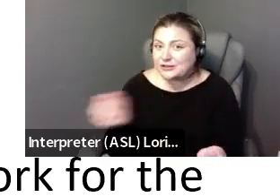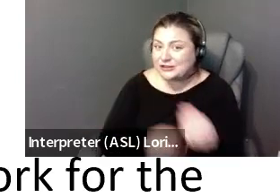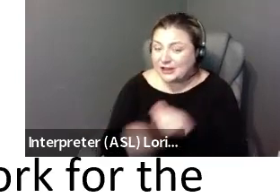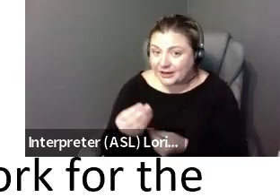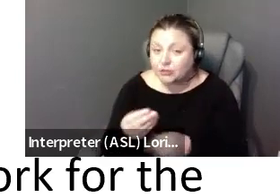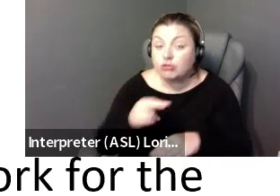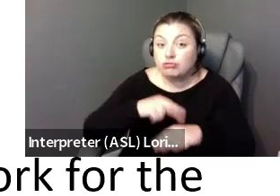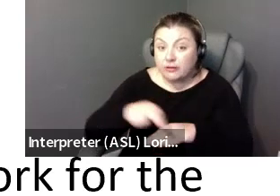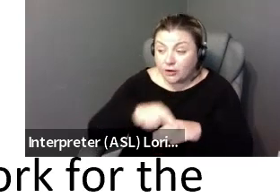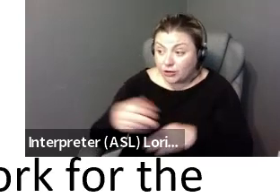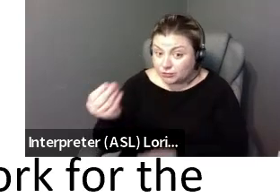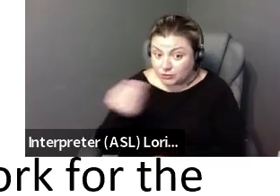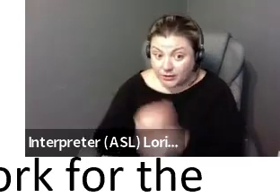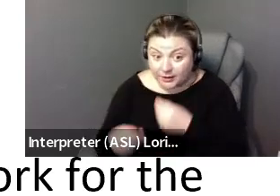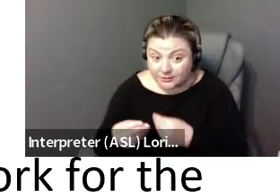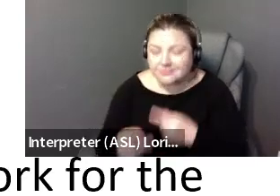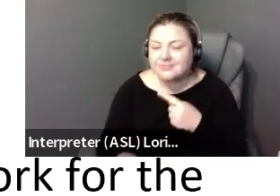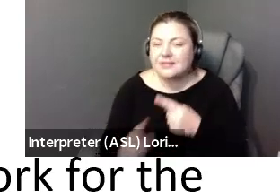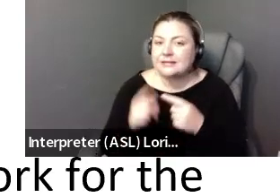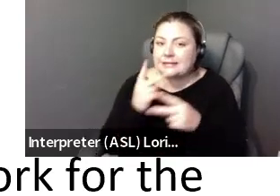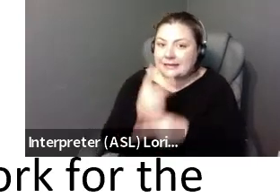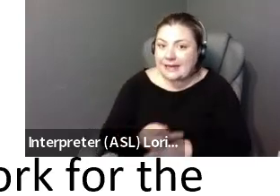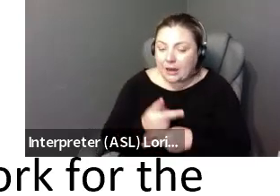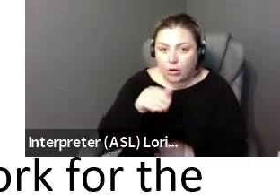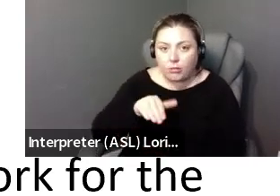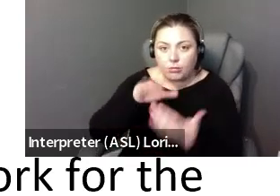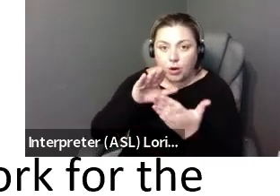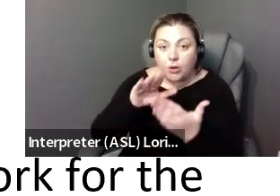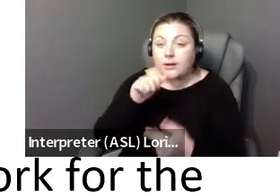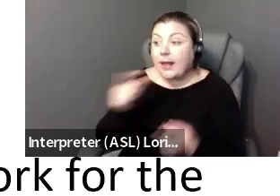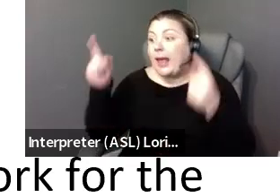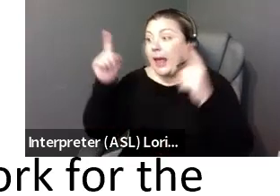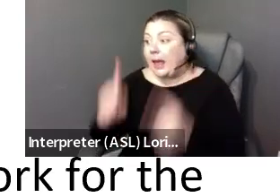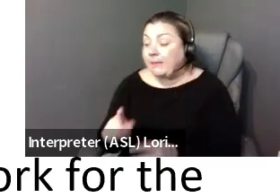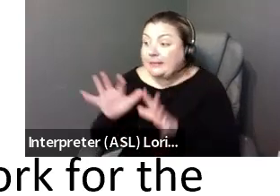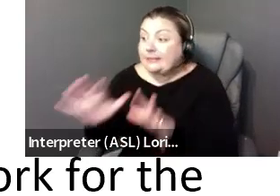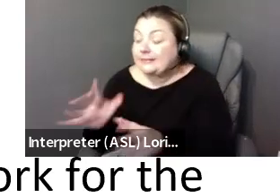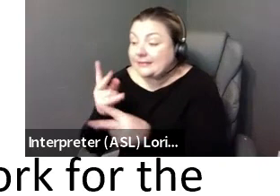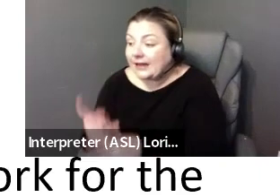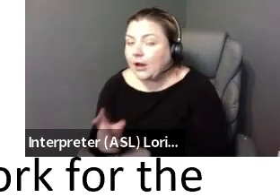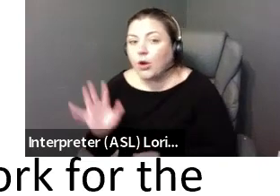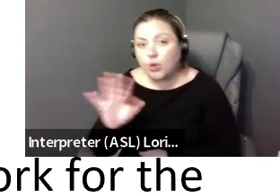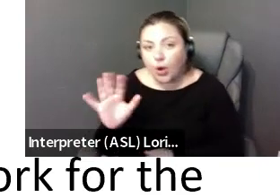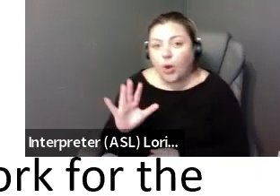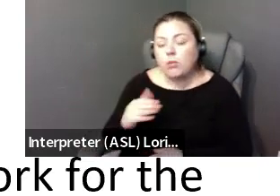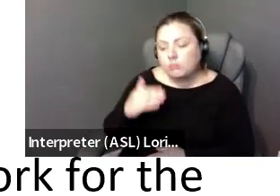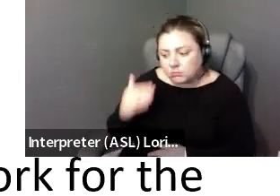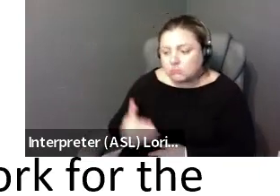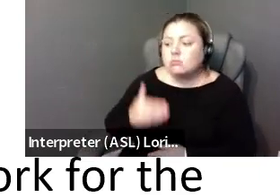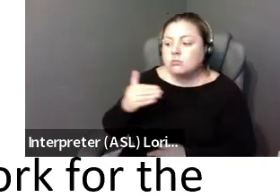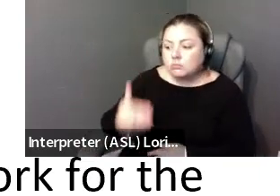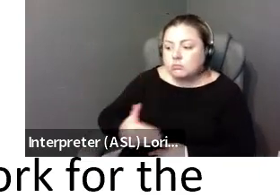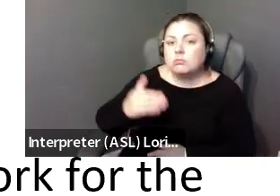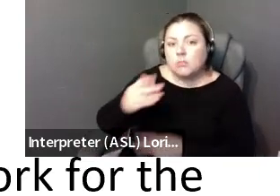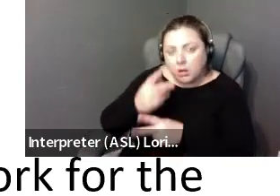coordination by shifting from a reactive to a proactive approach to providing person-centered care. So what does that